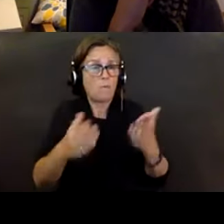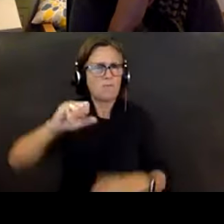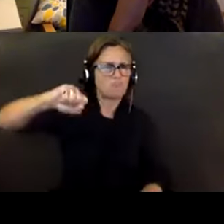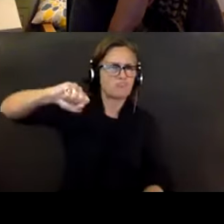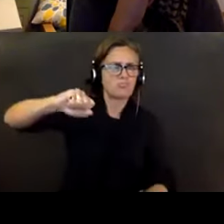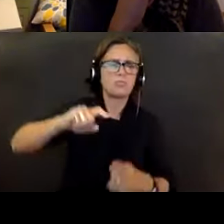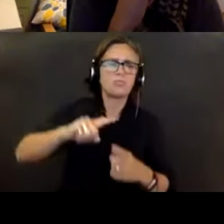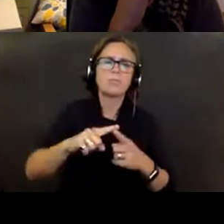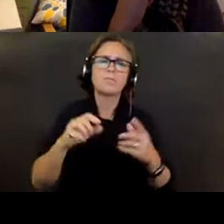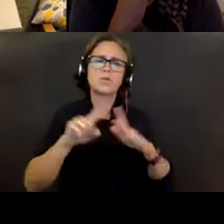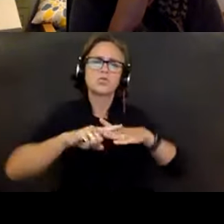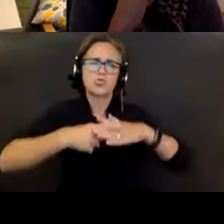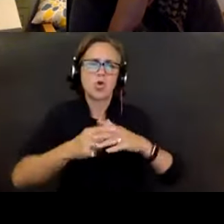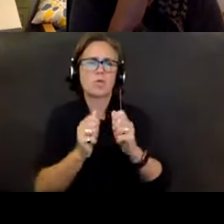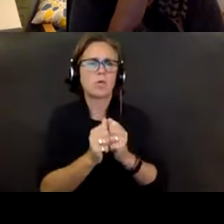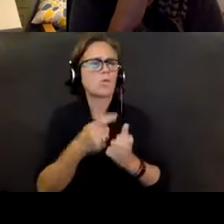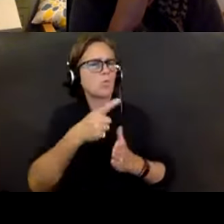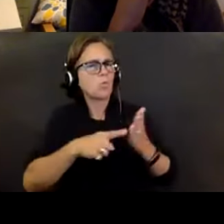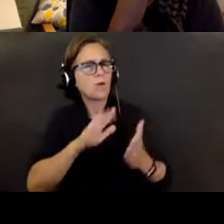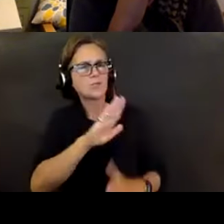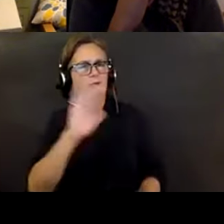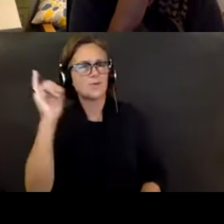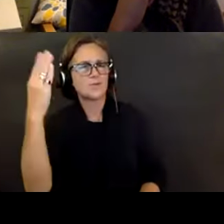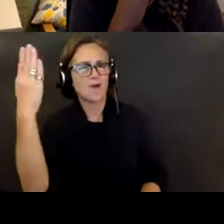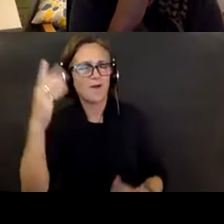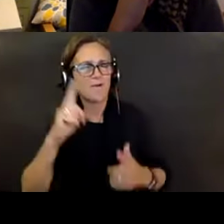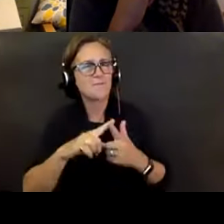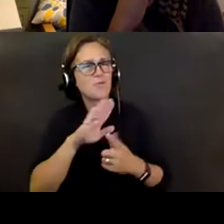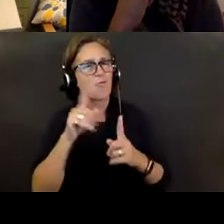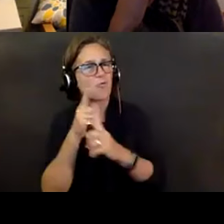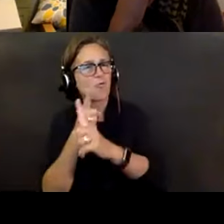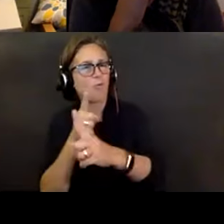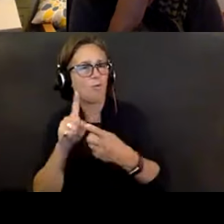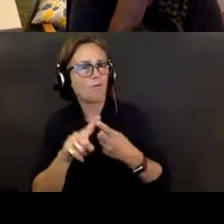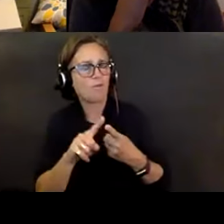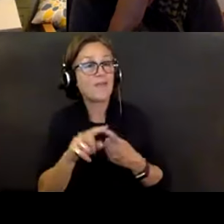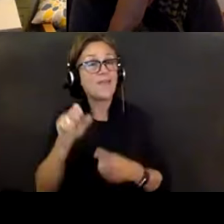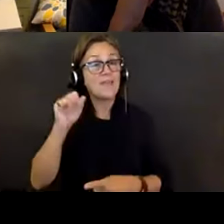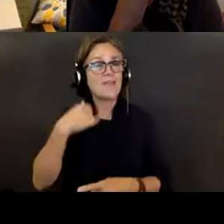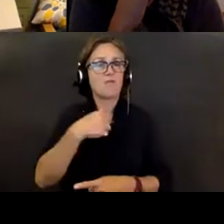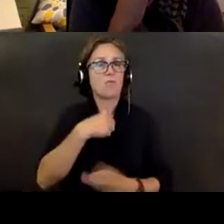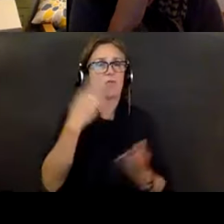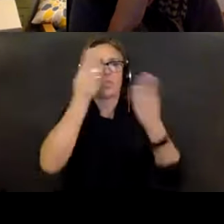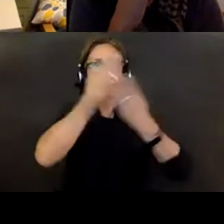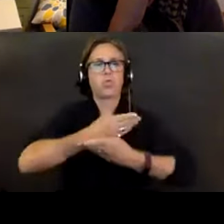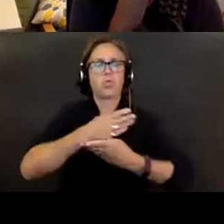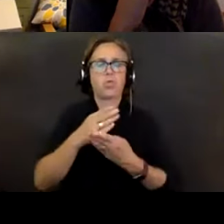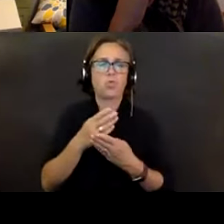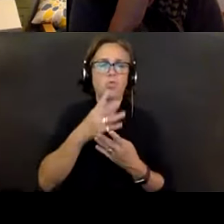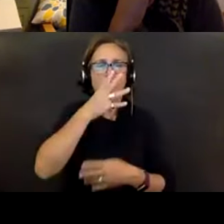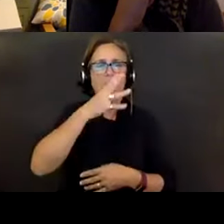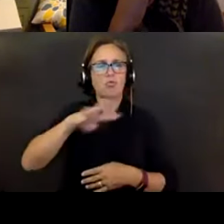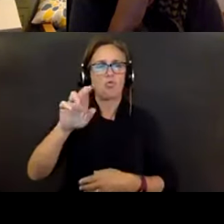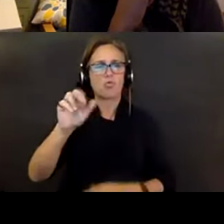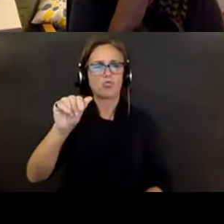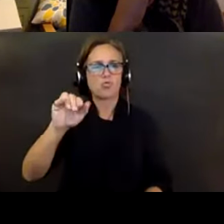but if it's important to their goals of why they became an educator, to make a difference in that child's